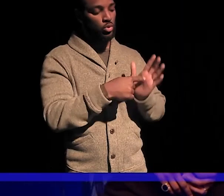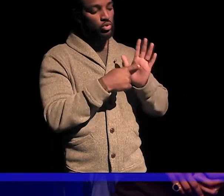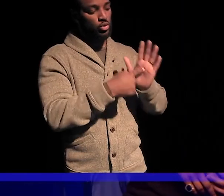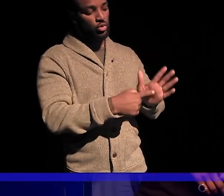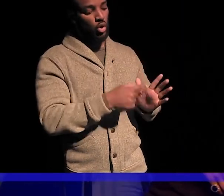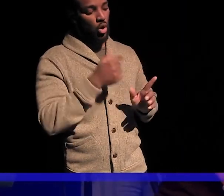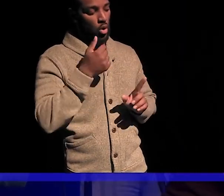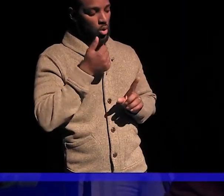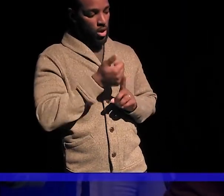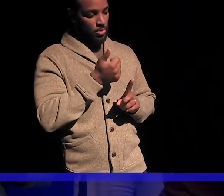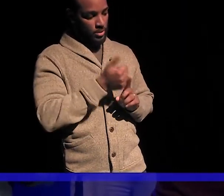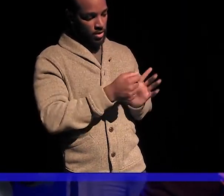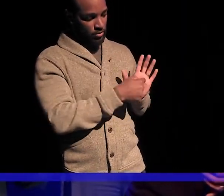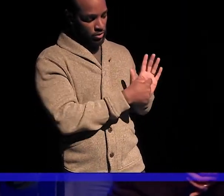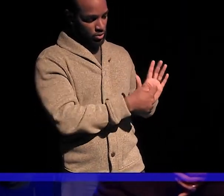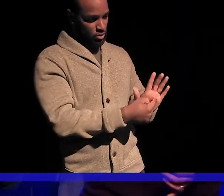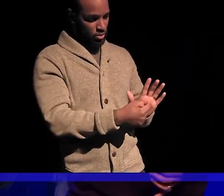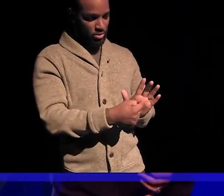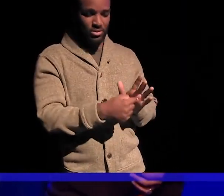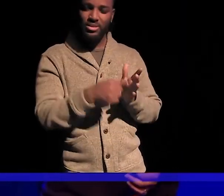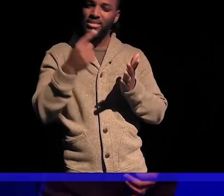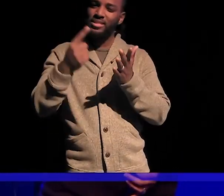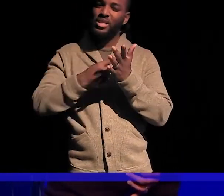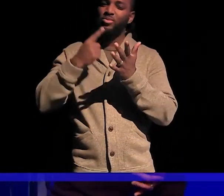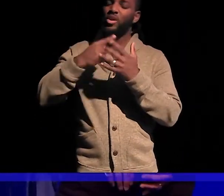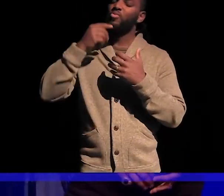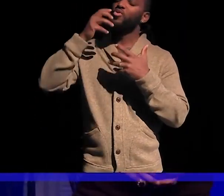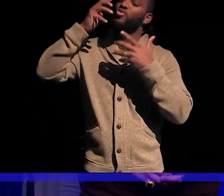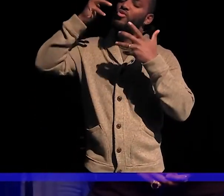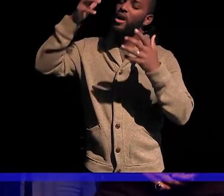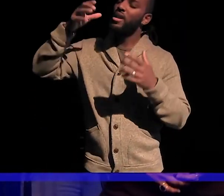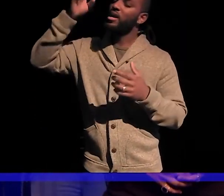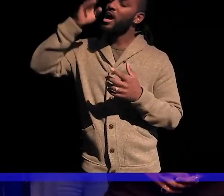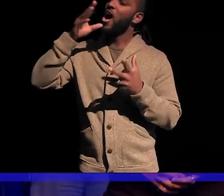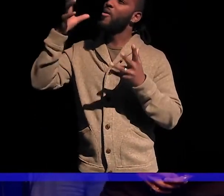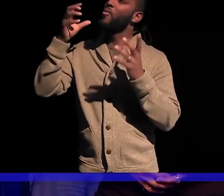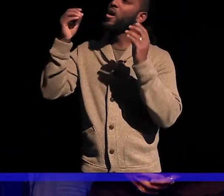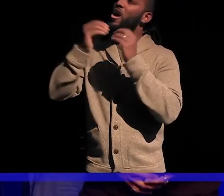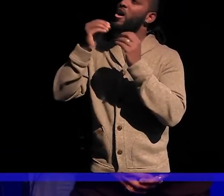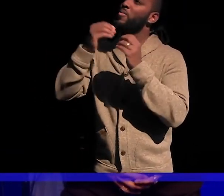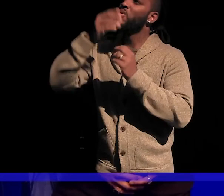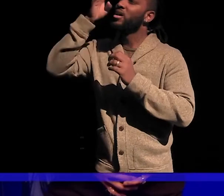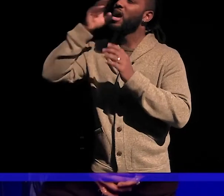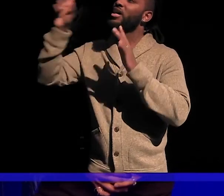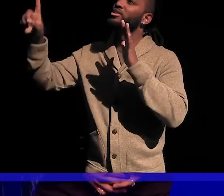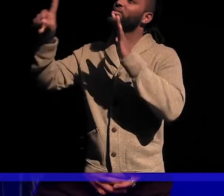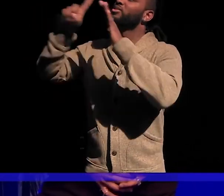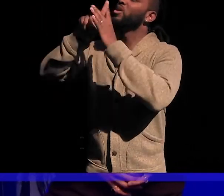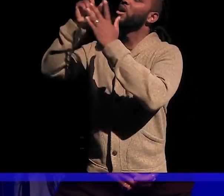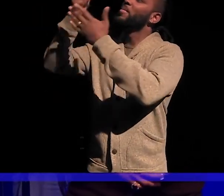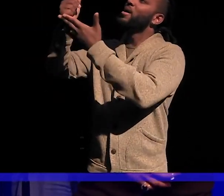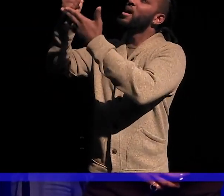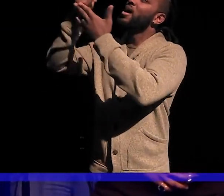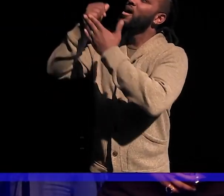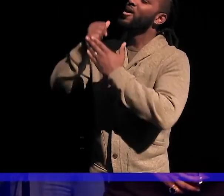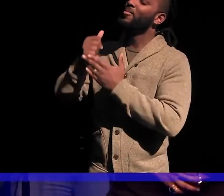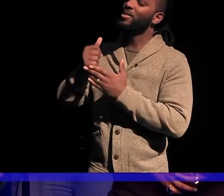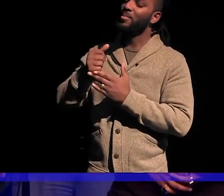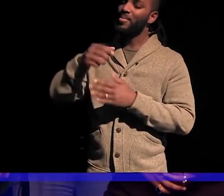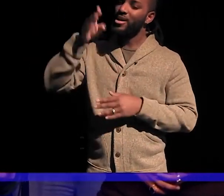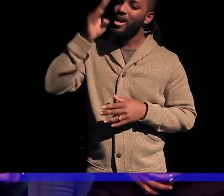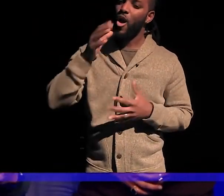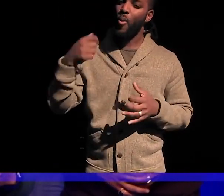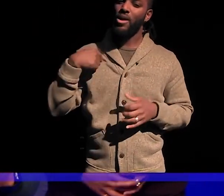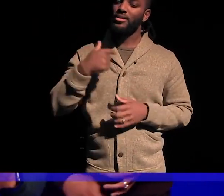him. Sometimes we're crying out for the more of God, for God to show up. And God is just waiting for us to take one